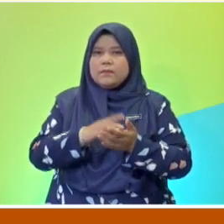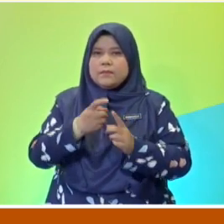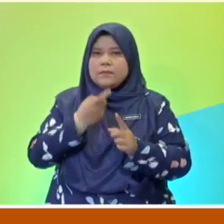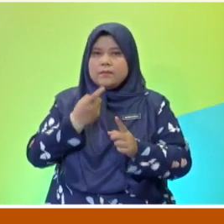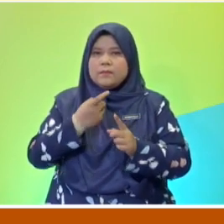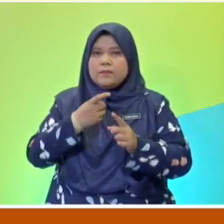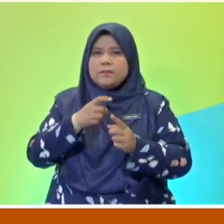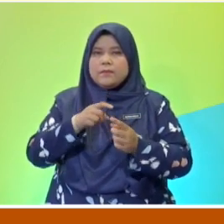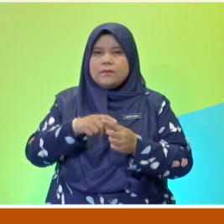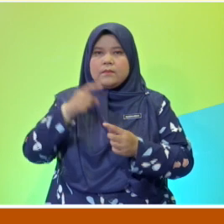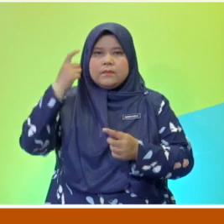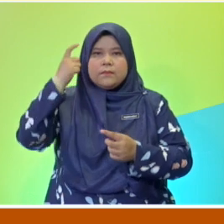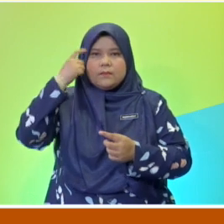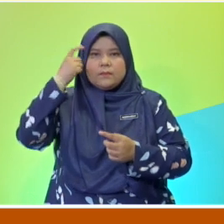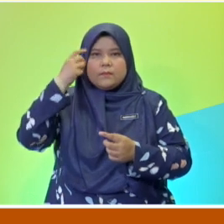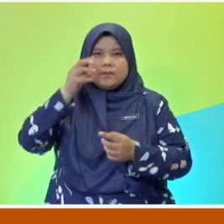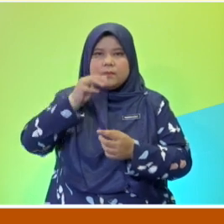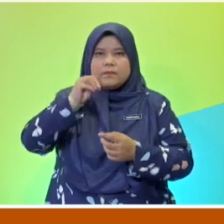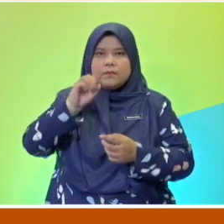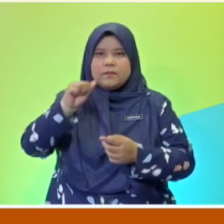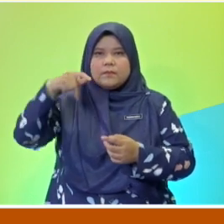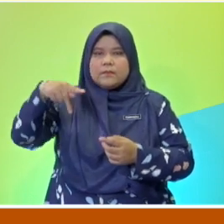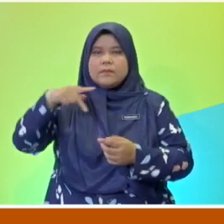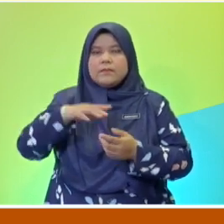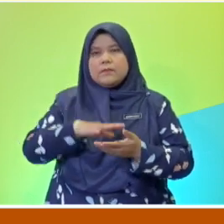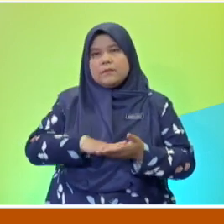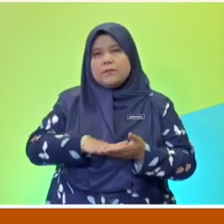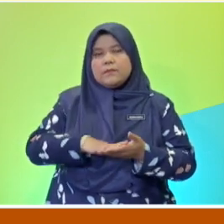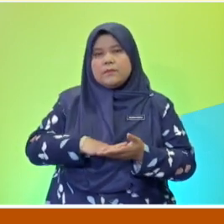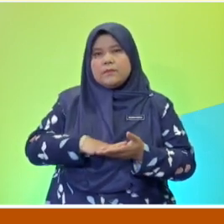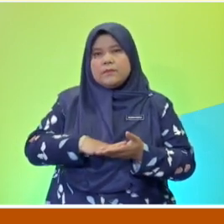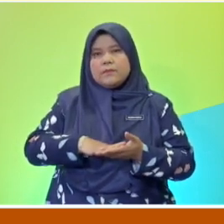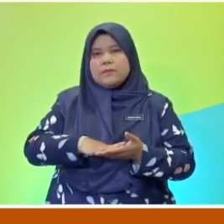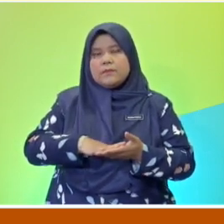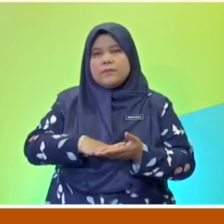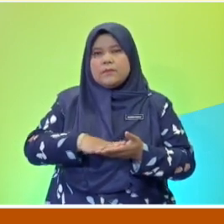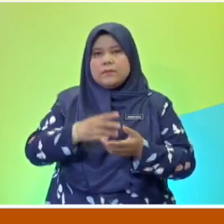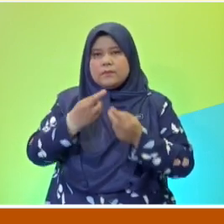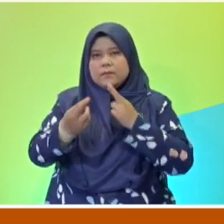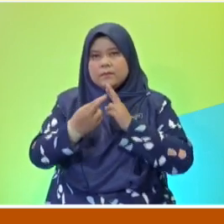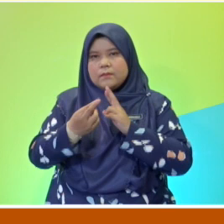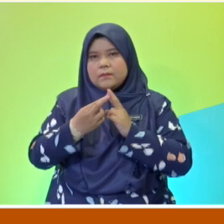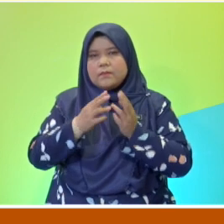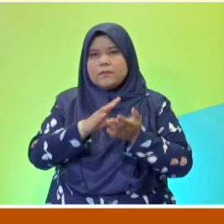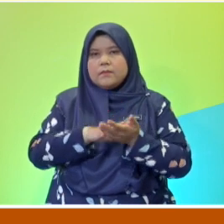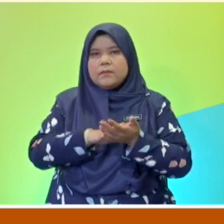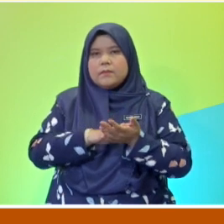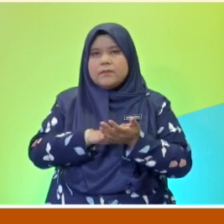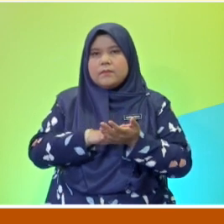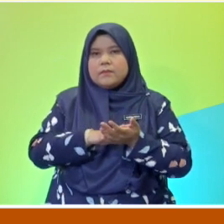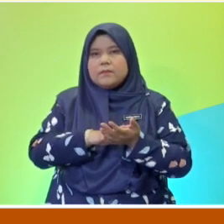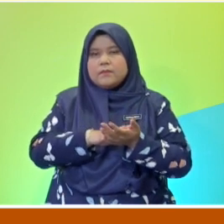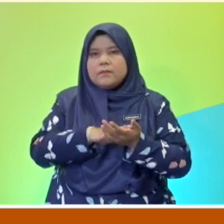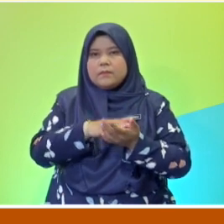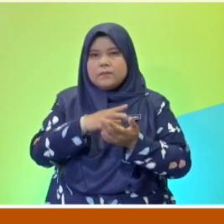mind map given. Alright. Okay, and their response is expected